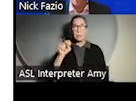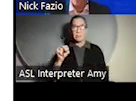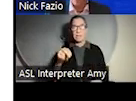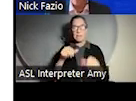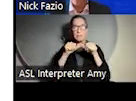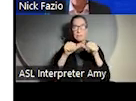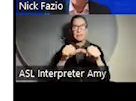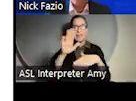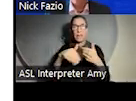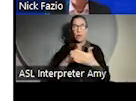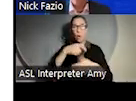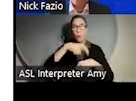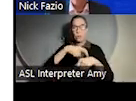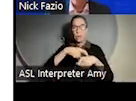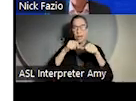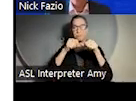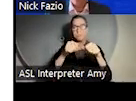meeting.